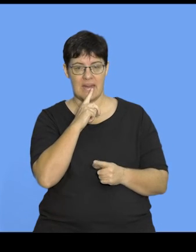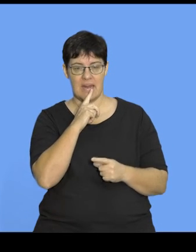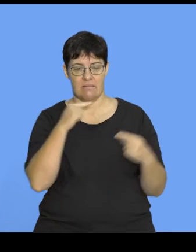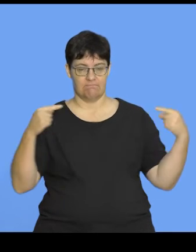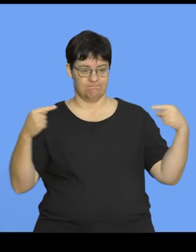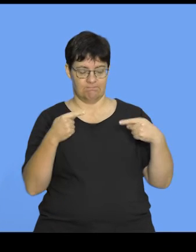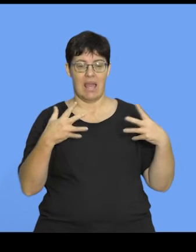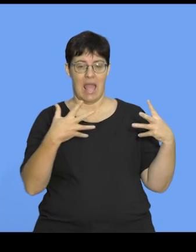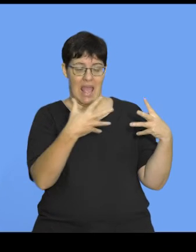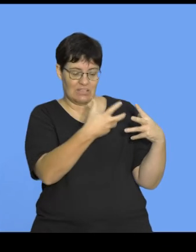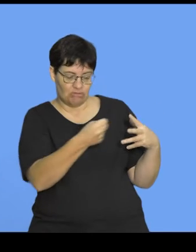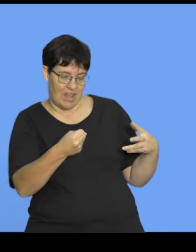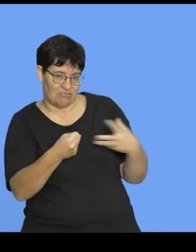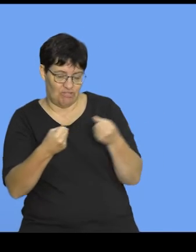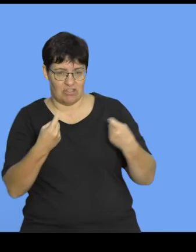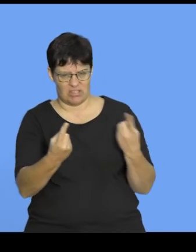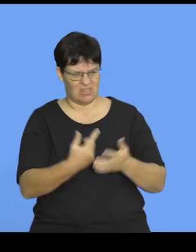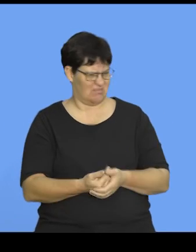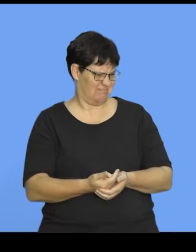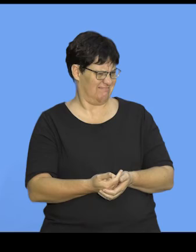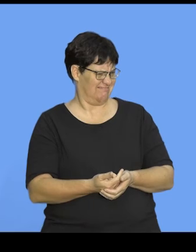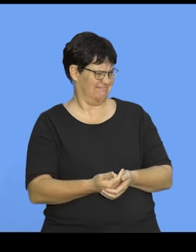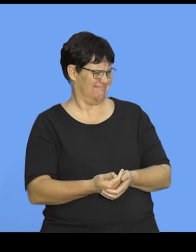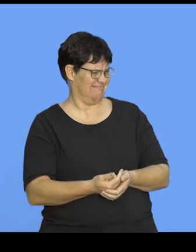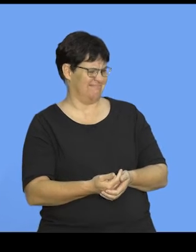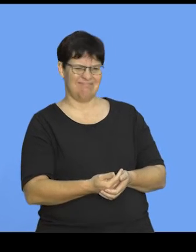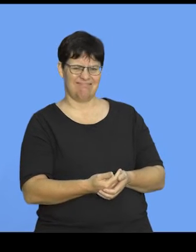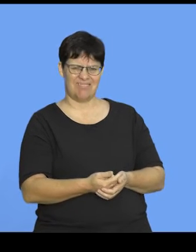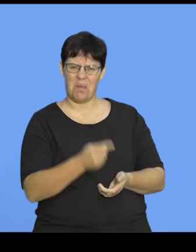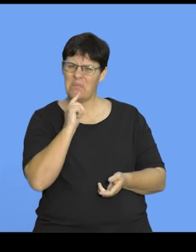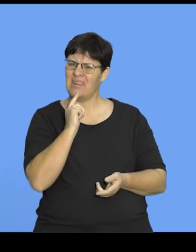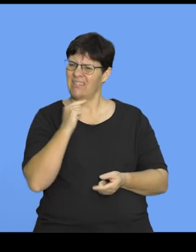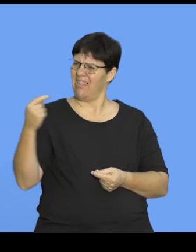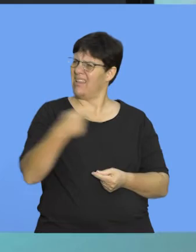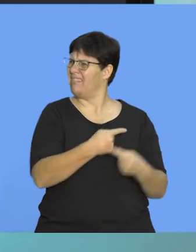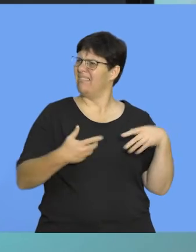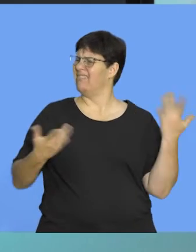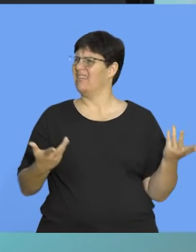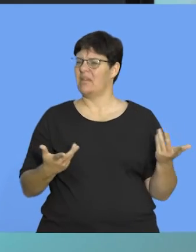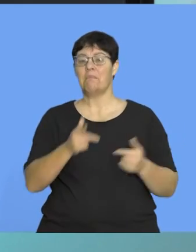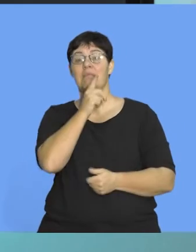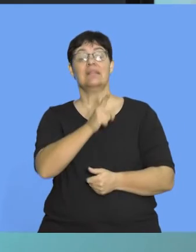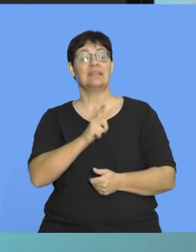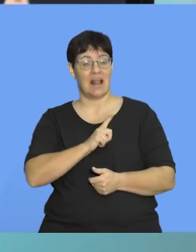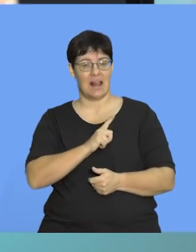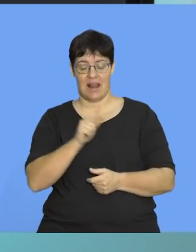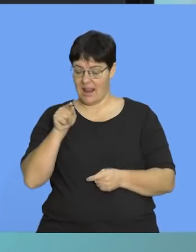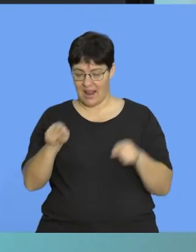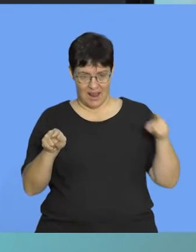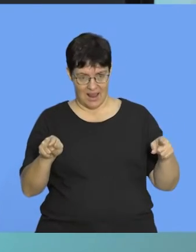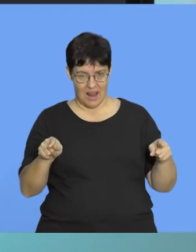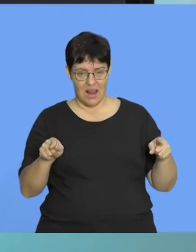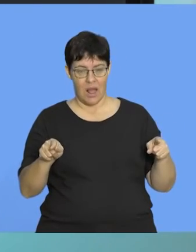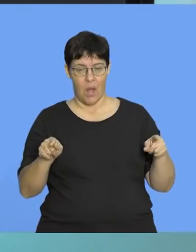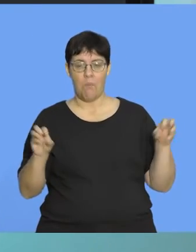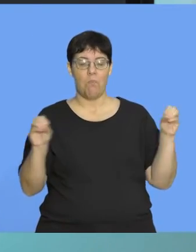attraction. And I know some of you are going, but how's that a direction? It's telling me how the two